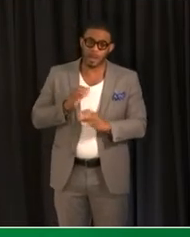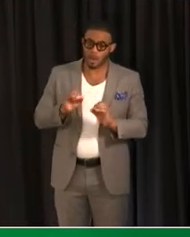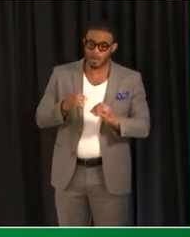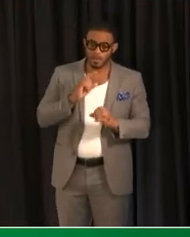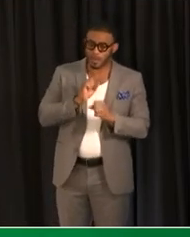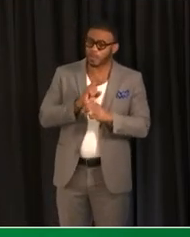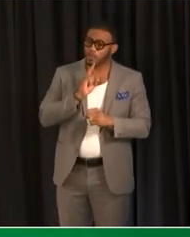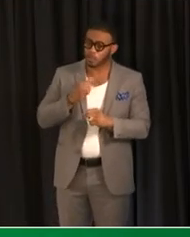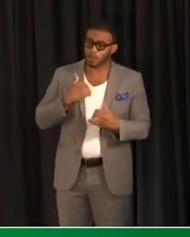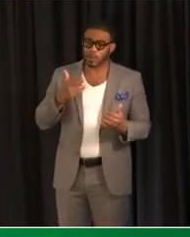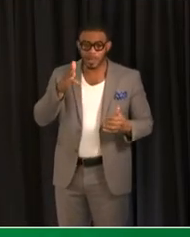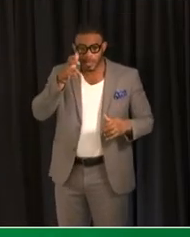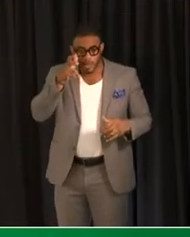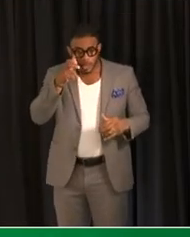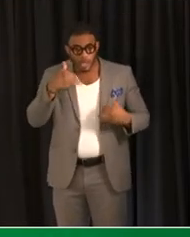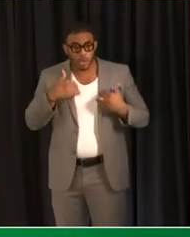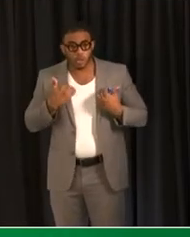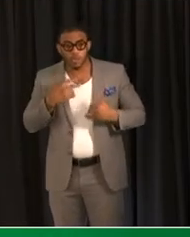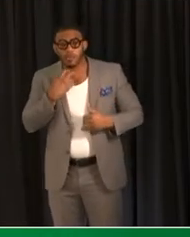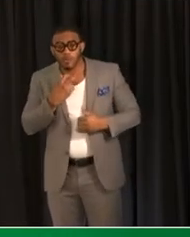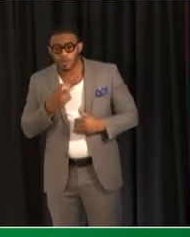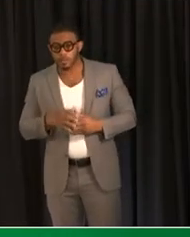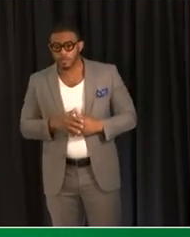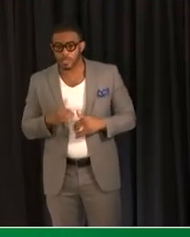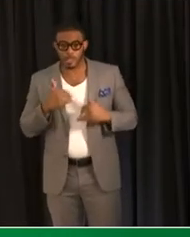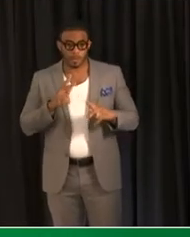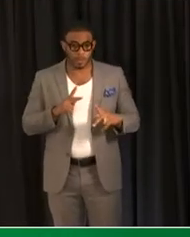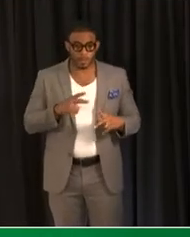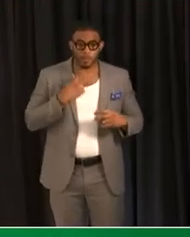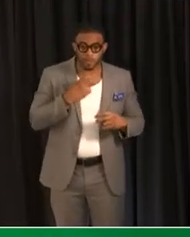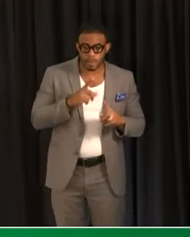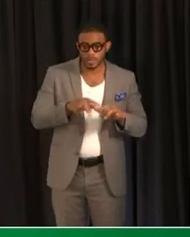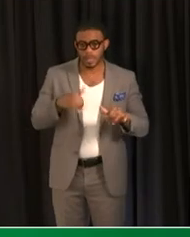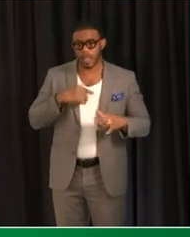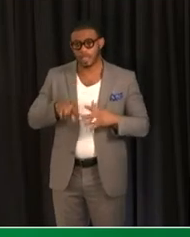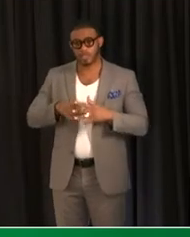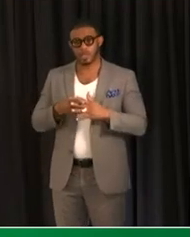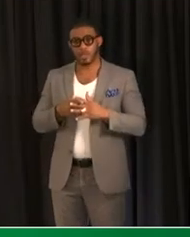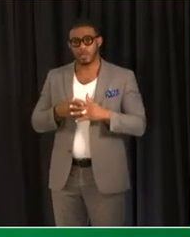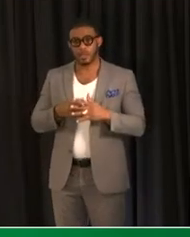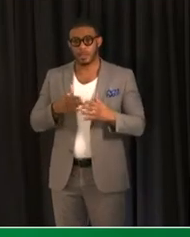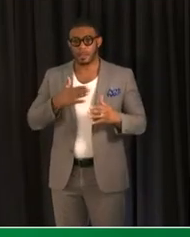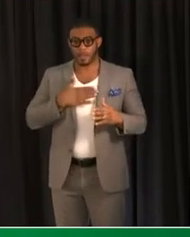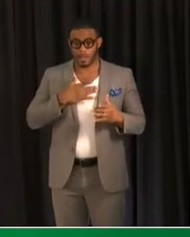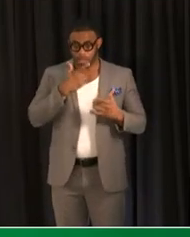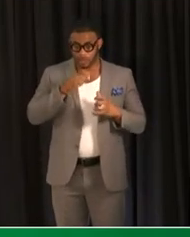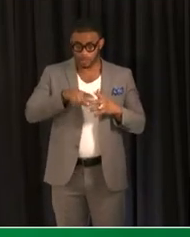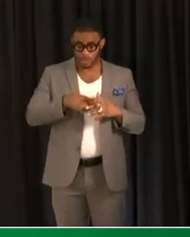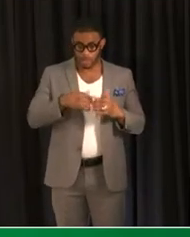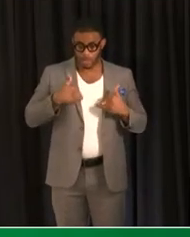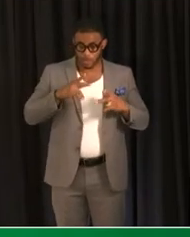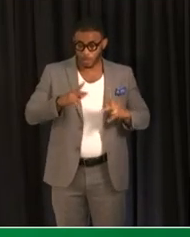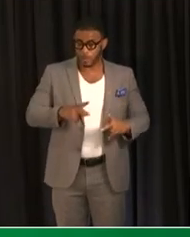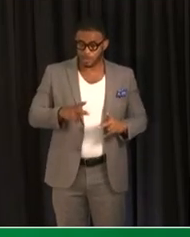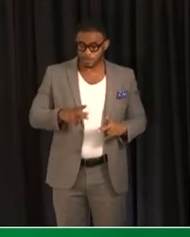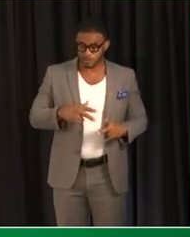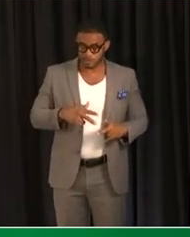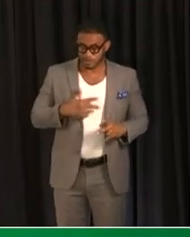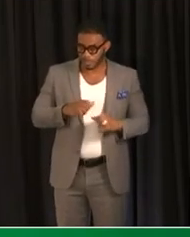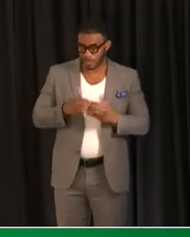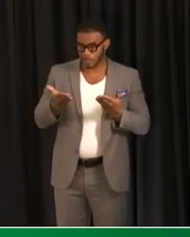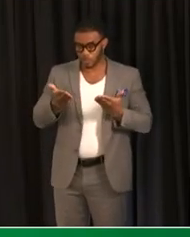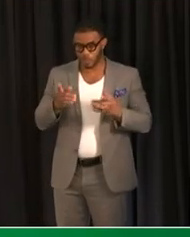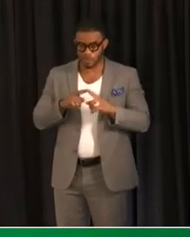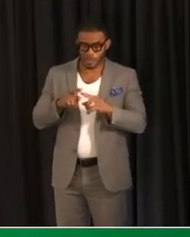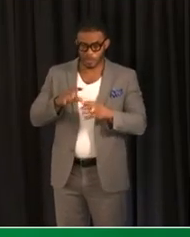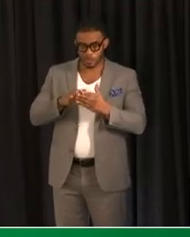in our office is making sure that we're hearing youth voices and young people voices. My interest started when I was a young person, right?